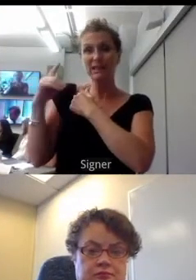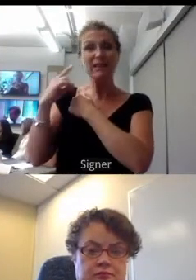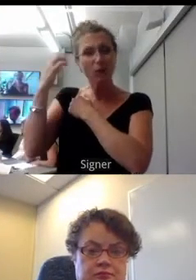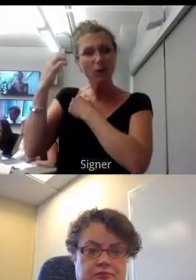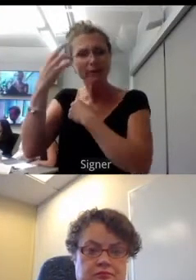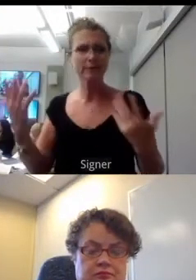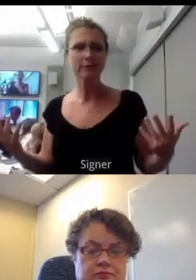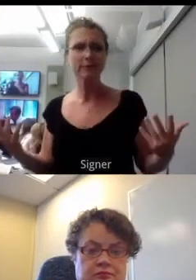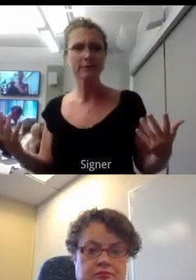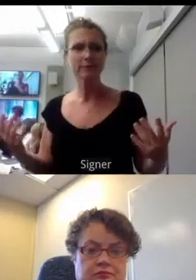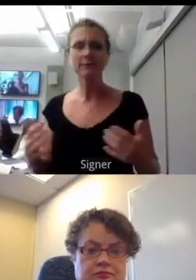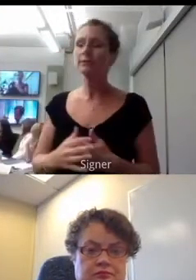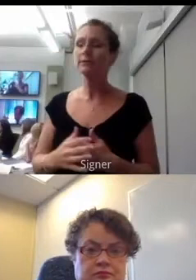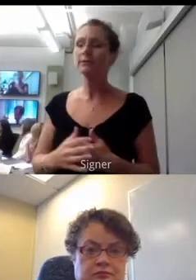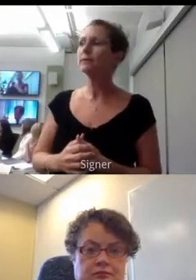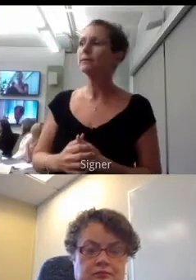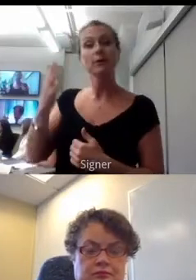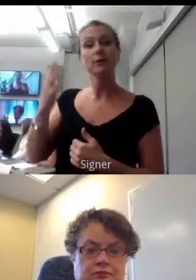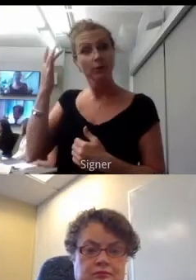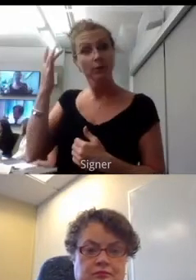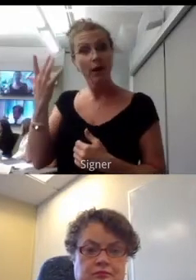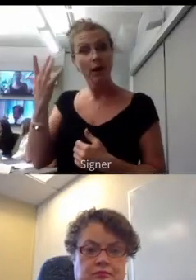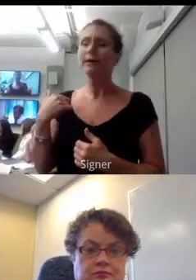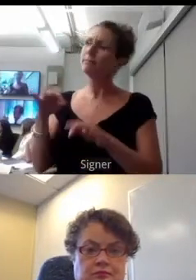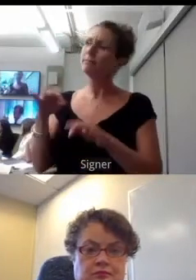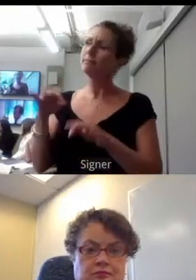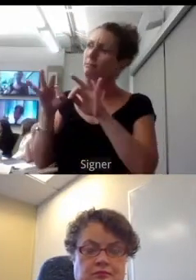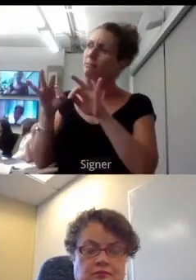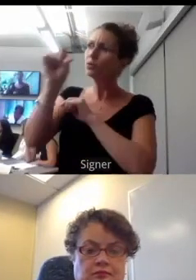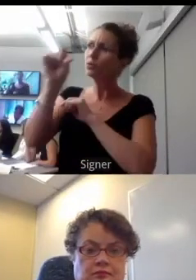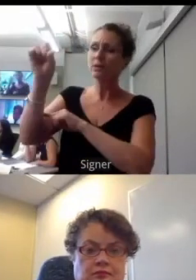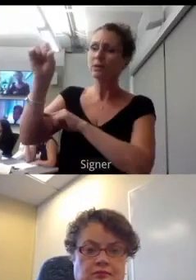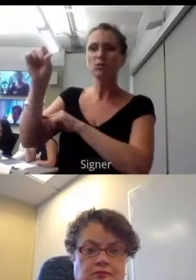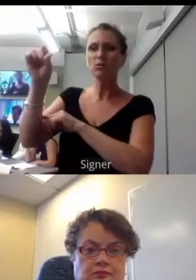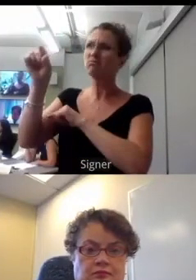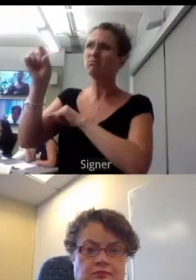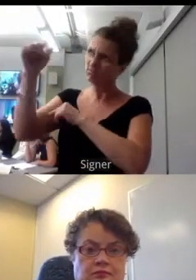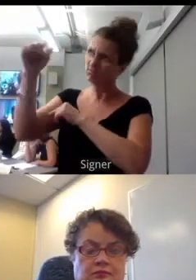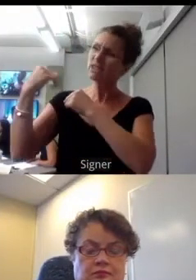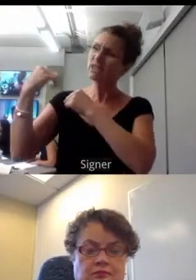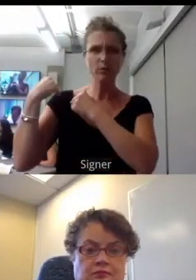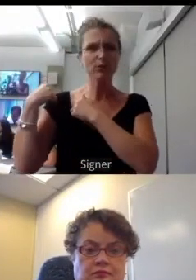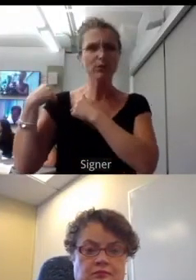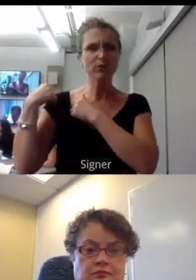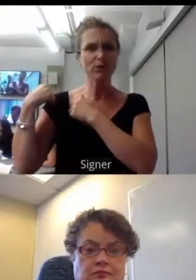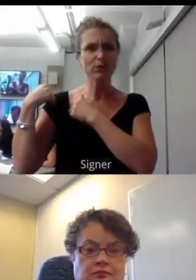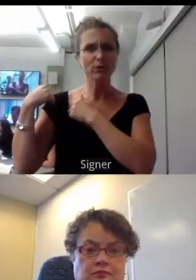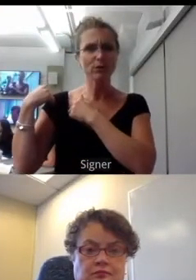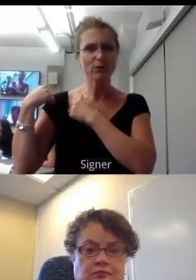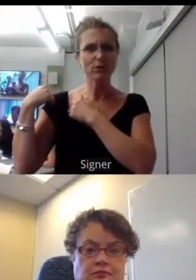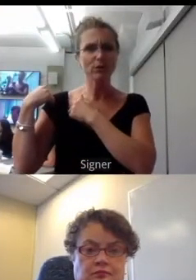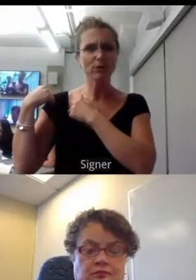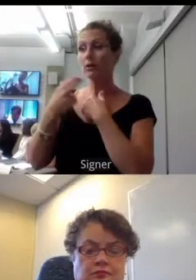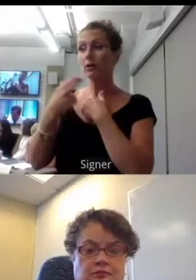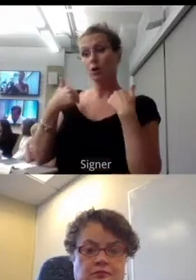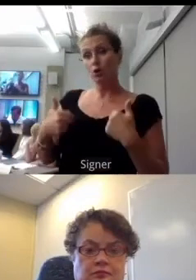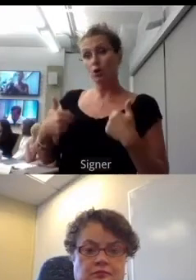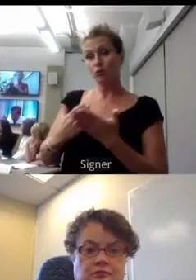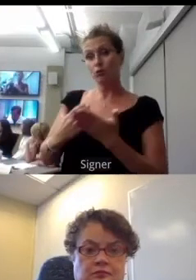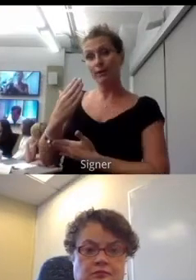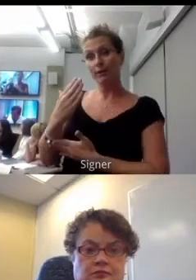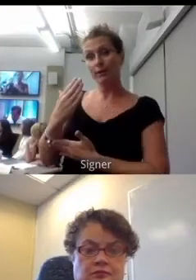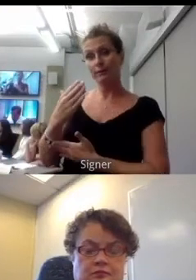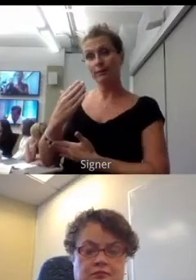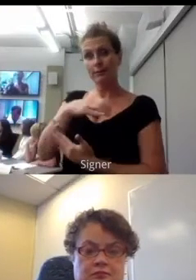the government accountable. We have human rights commissions now across the country and at